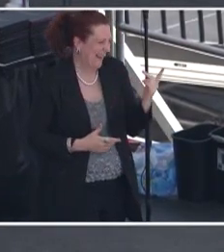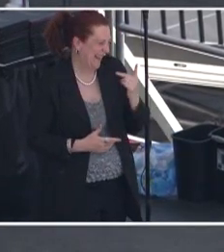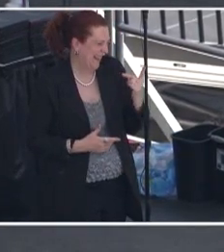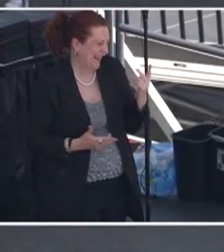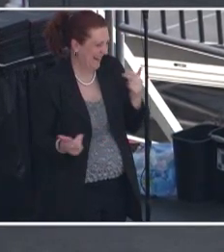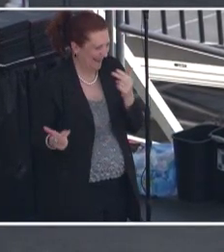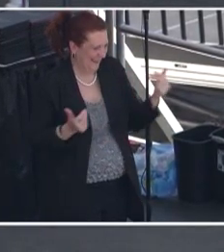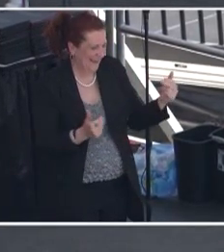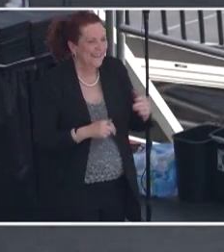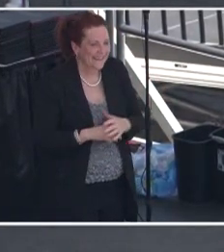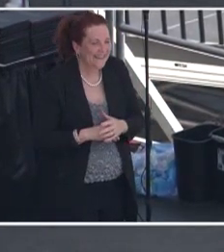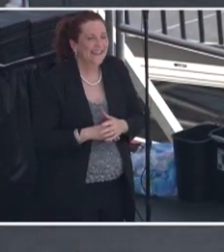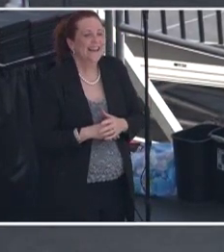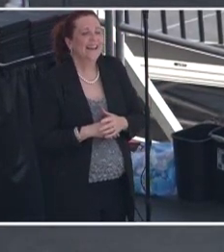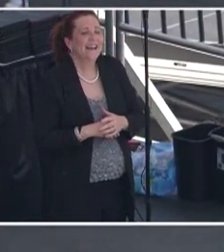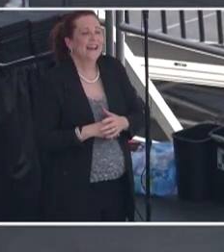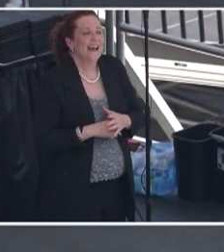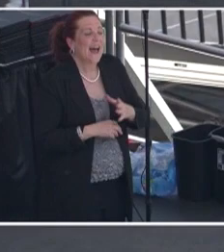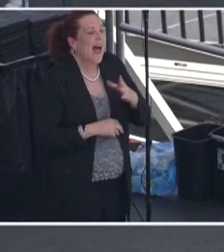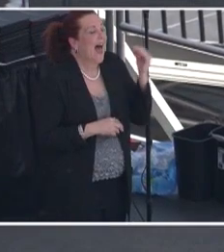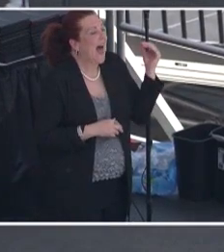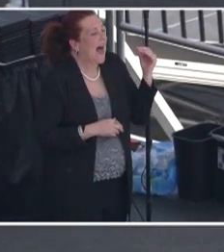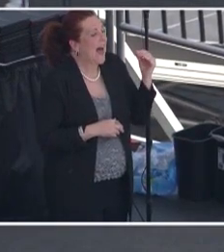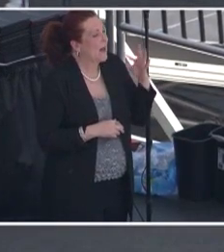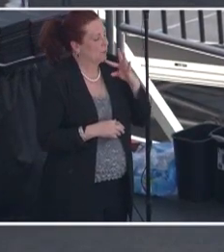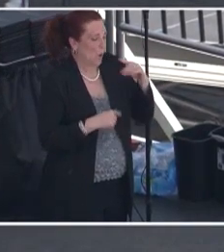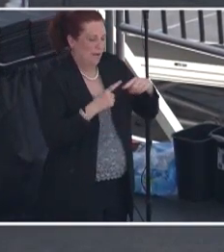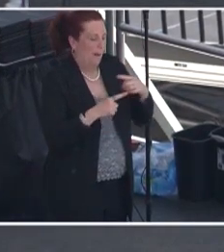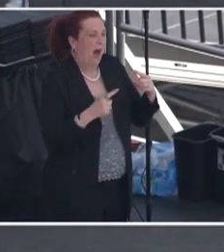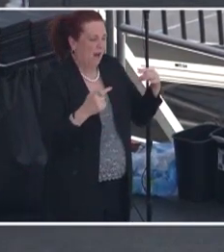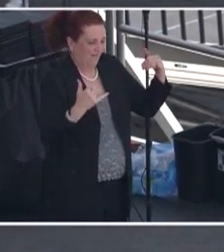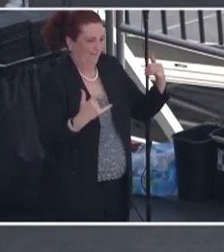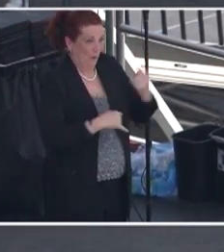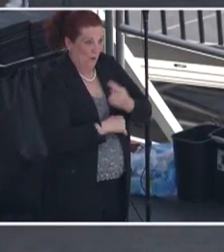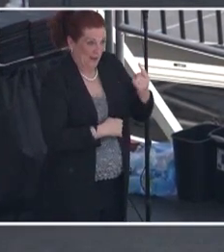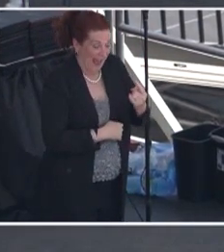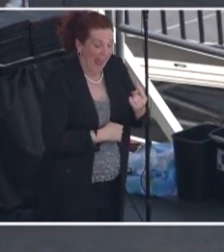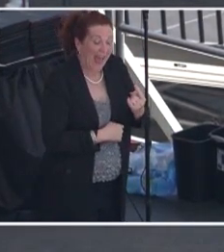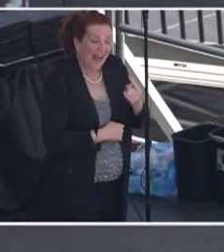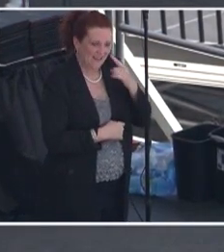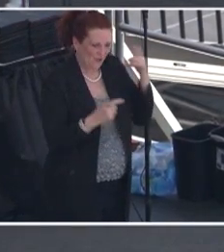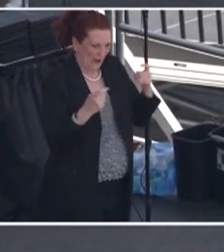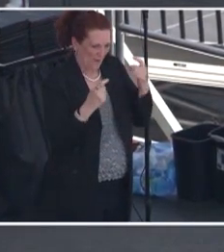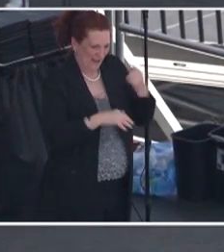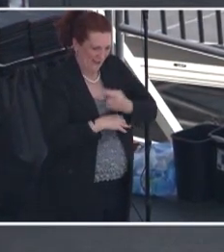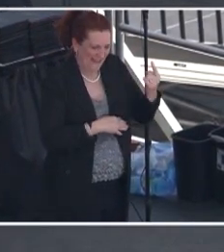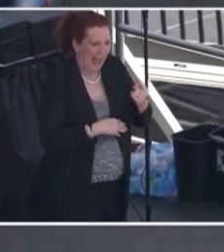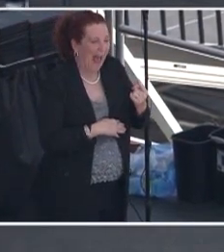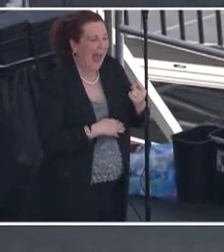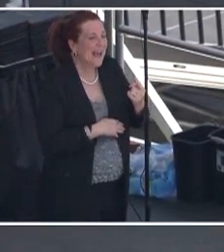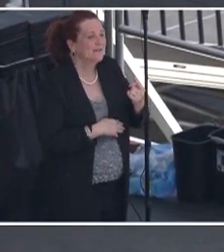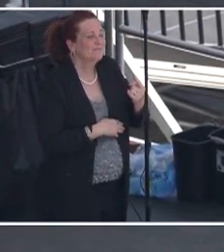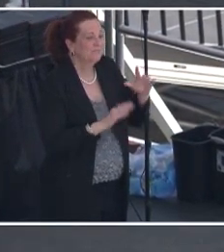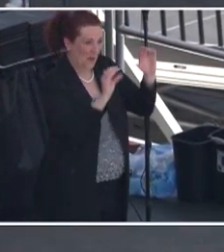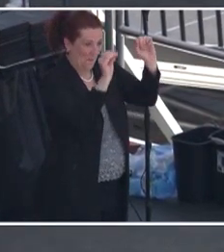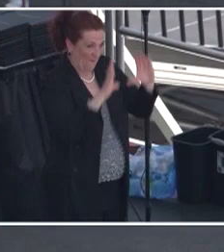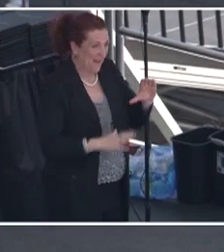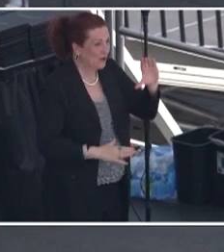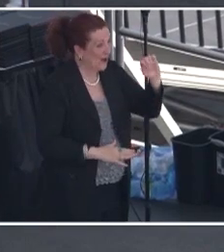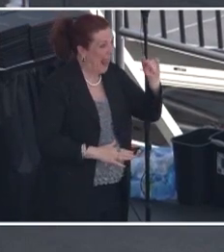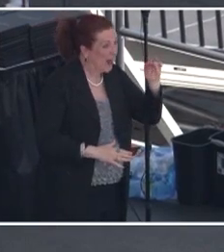about graduation at MetLife Stadium. And Mr. Calderon said to me, "Wait until you walk out on this